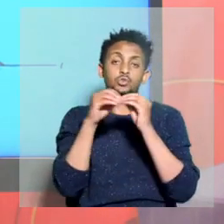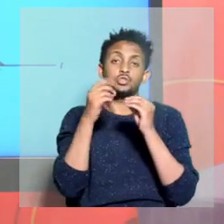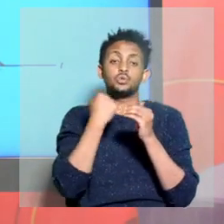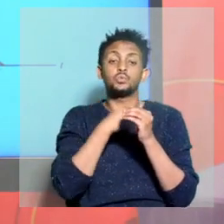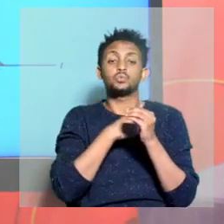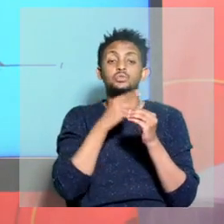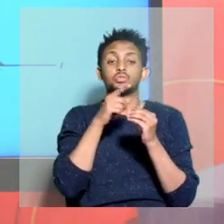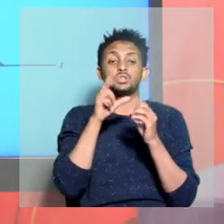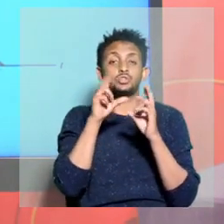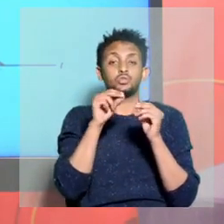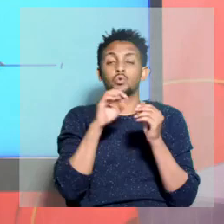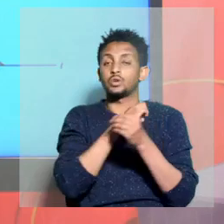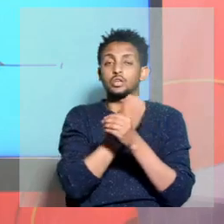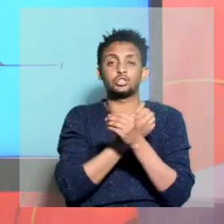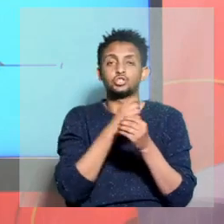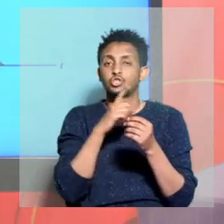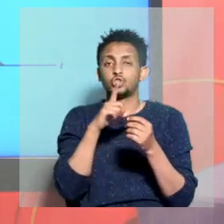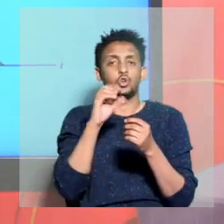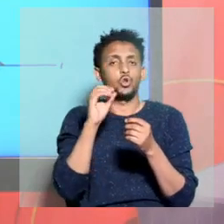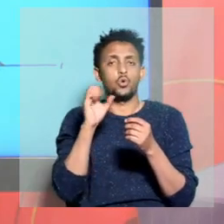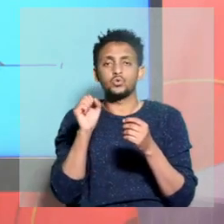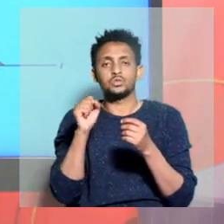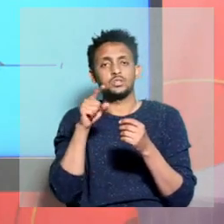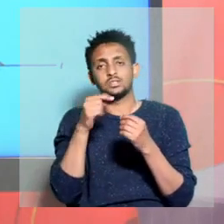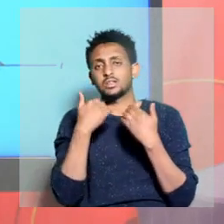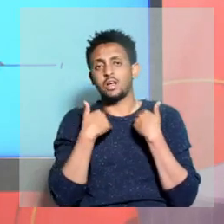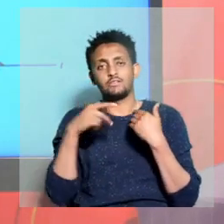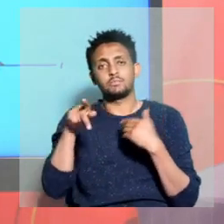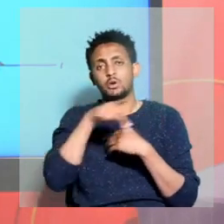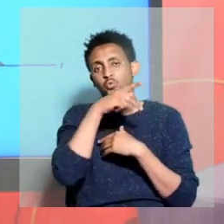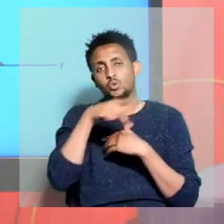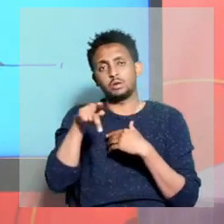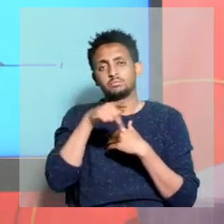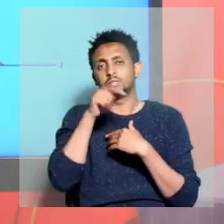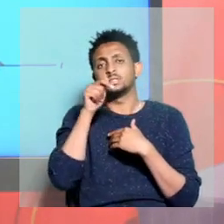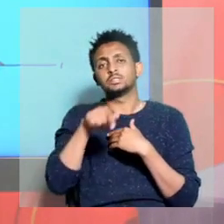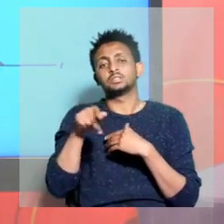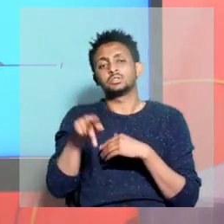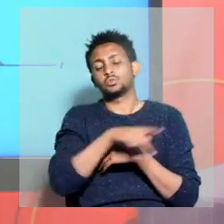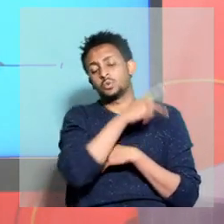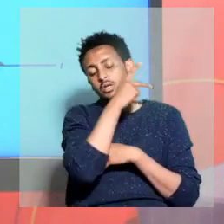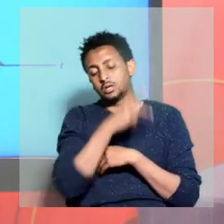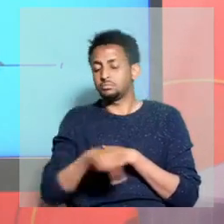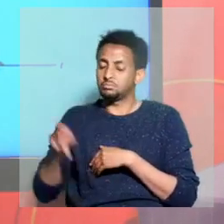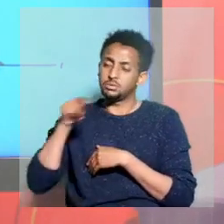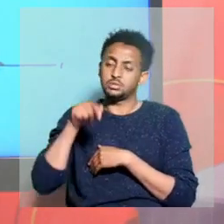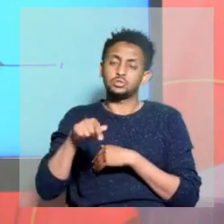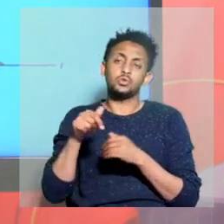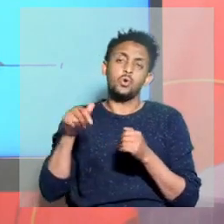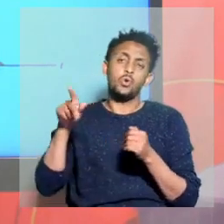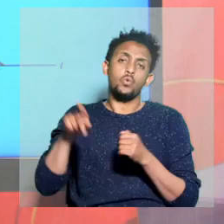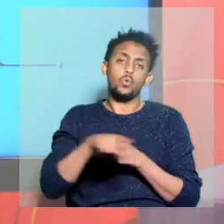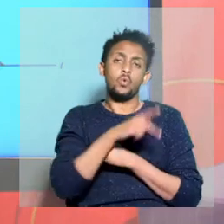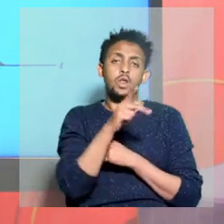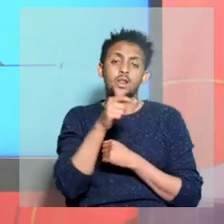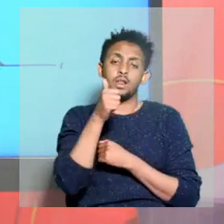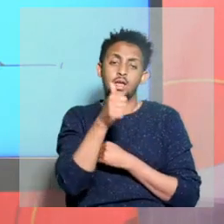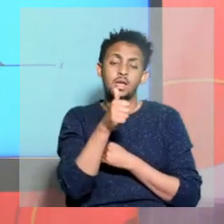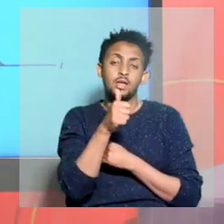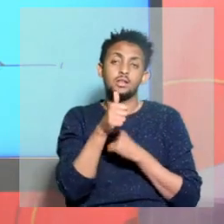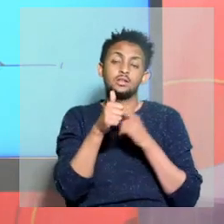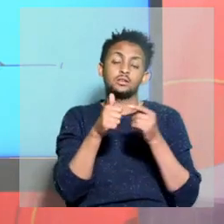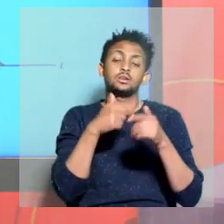in which there is no energy loss. Suppose if you have a pendulum here, it swings here and there, it's colliding with the air